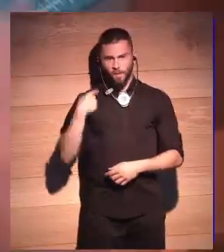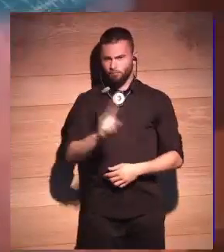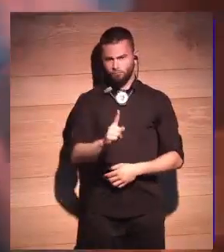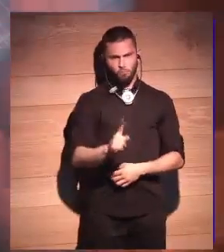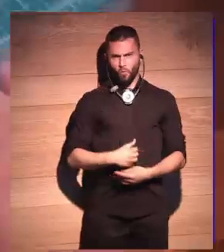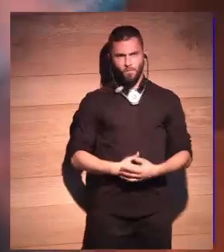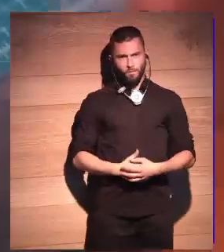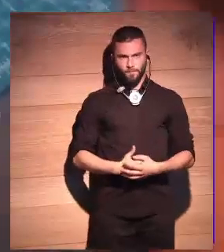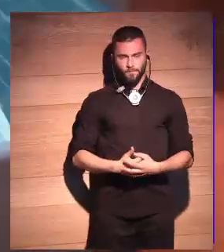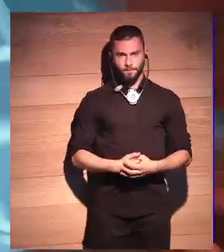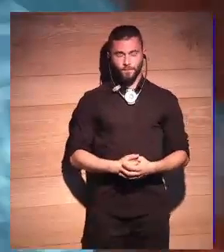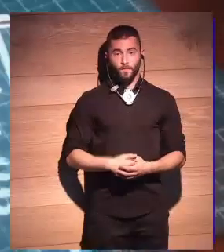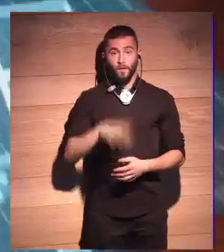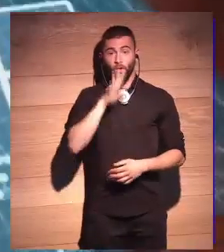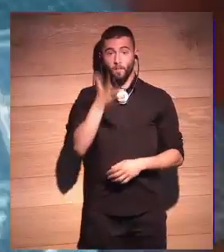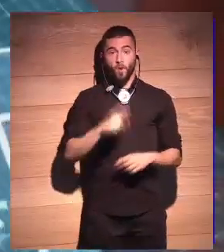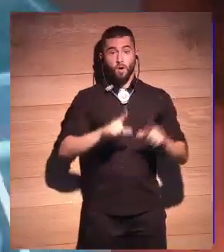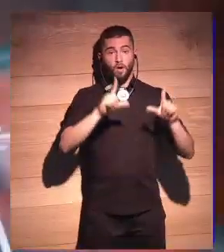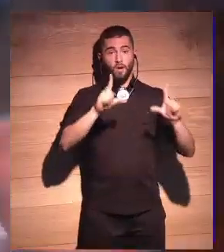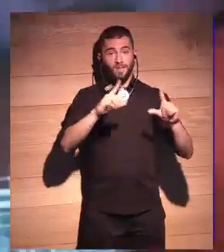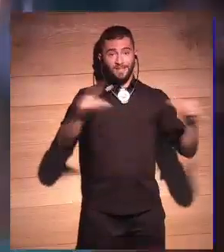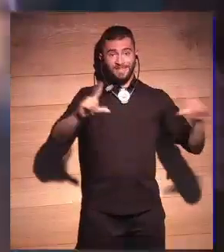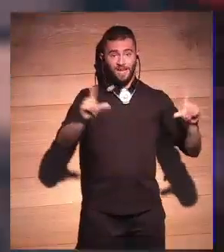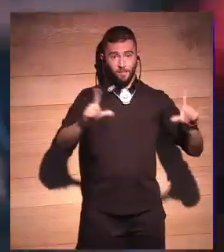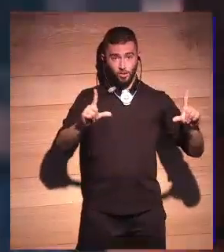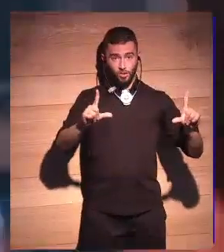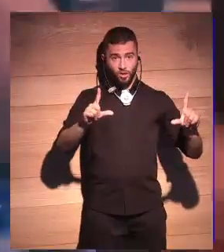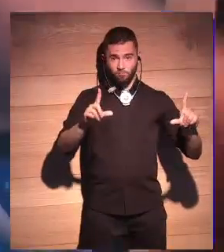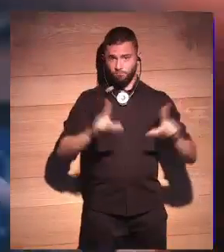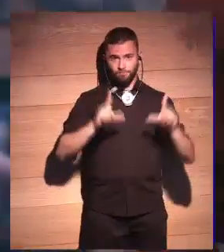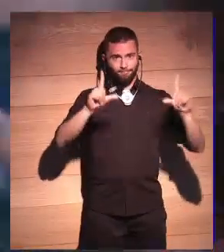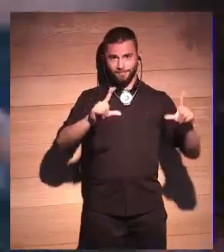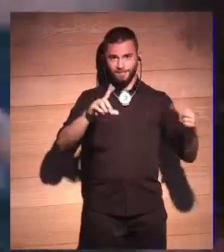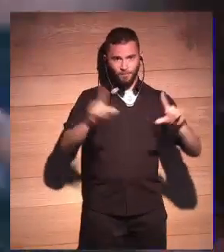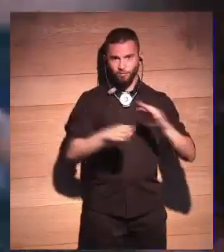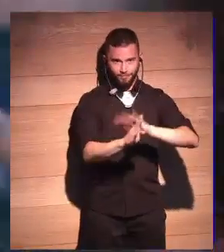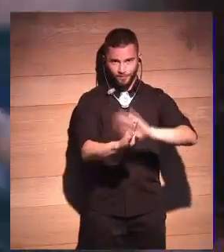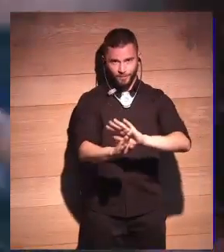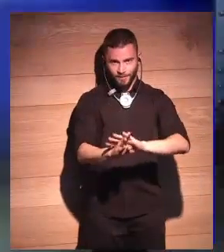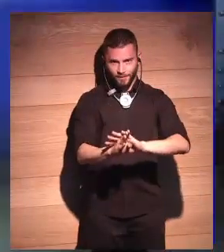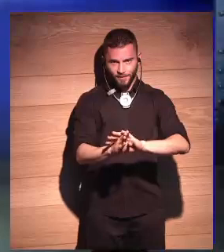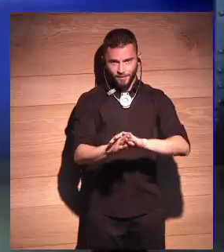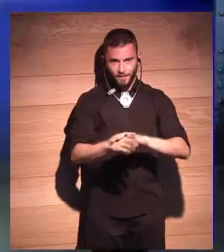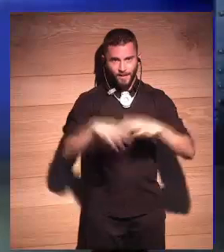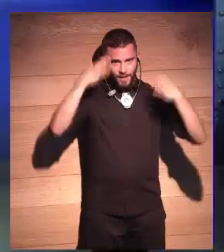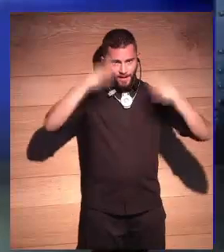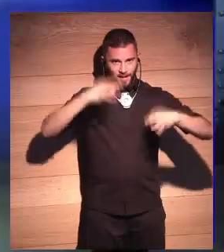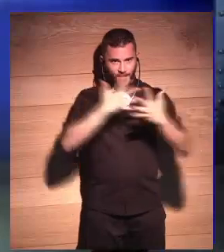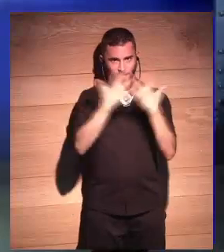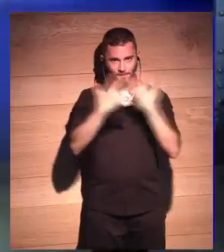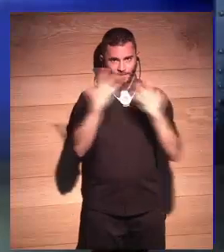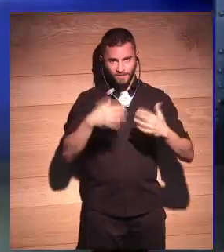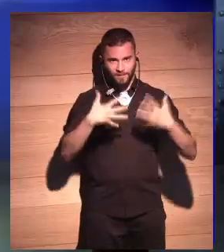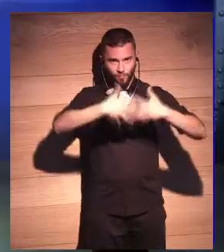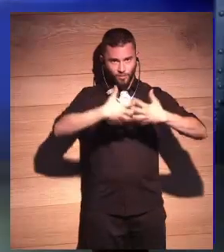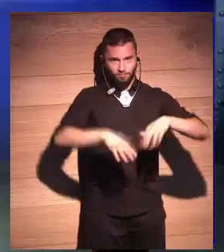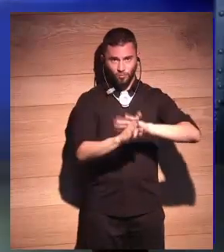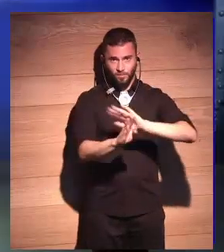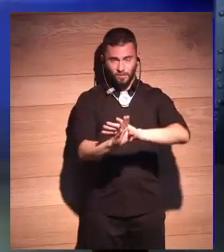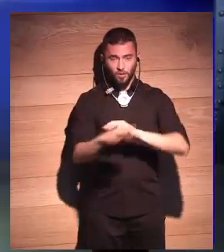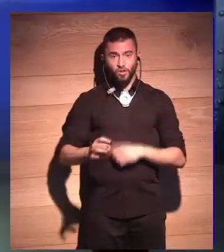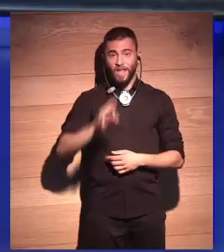Because a 2D interface is still just a 2D interface, and it still works in a mixed reality environment. So the idea that everything will change,